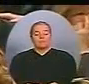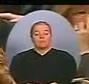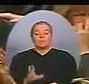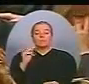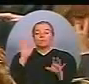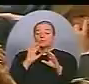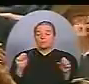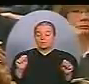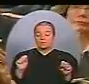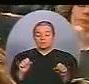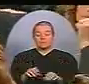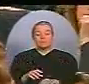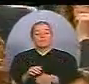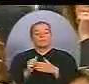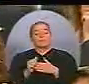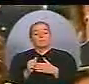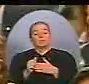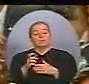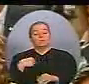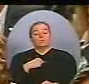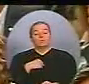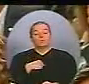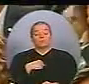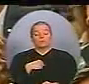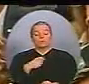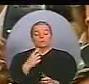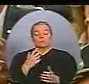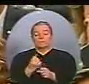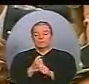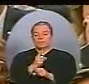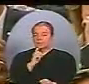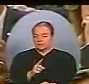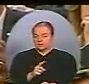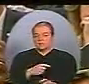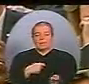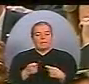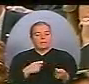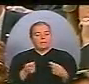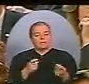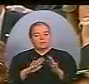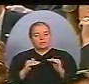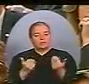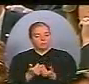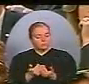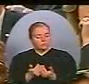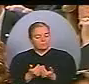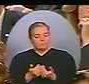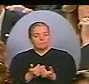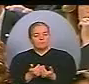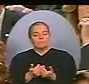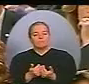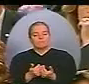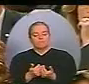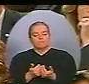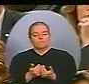followed, and that is what the Senate review has been seeking to do. But the more important question is we also want to see fundamental change to the Senate. This week, taking